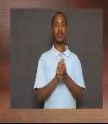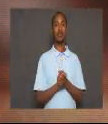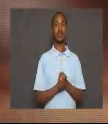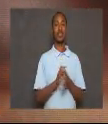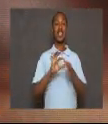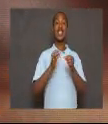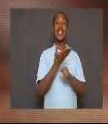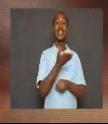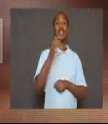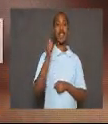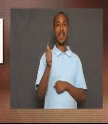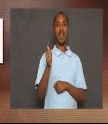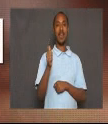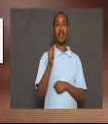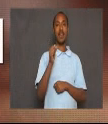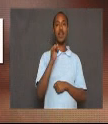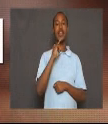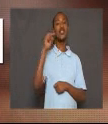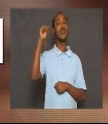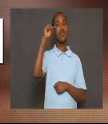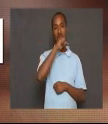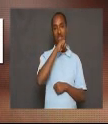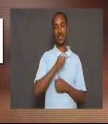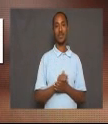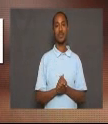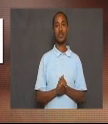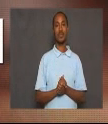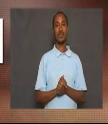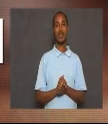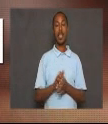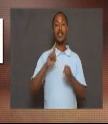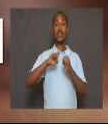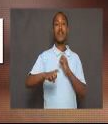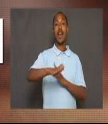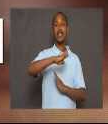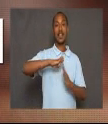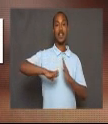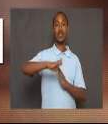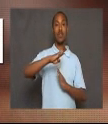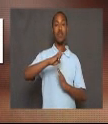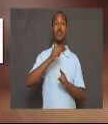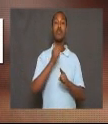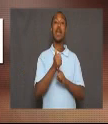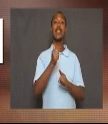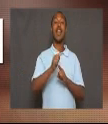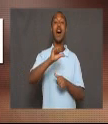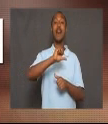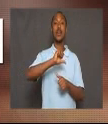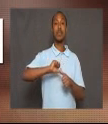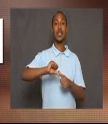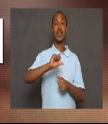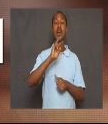Sentence A is false. The valence electrons of metal atoms